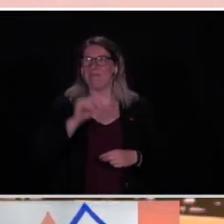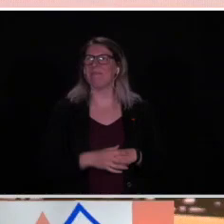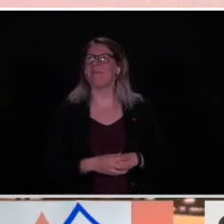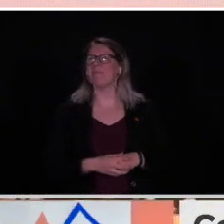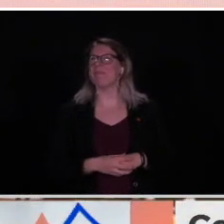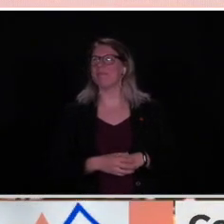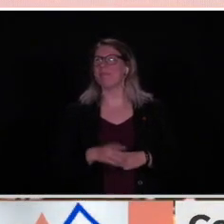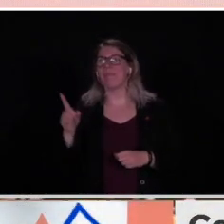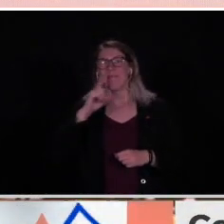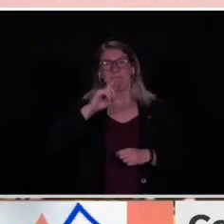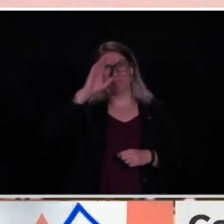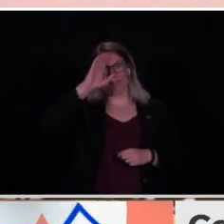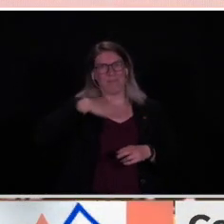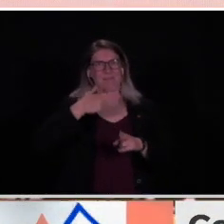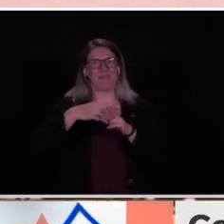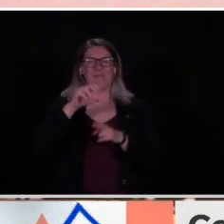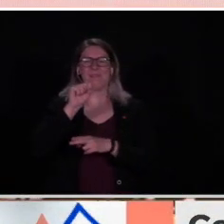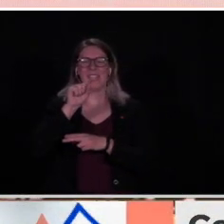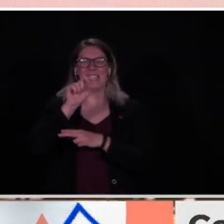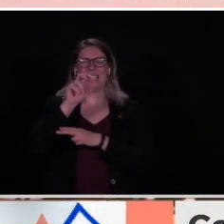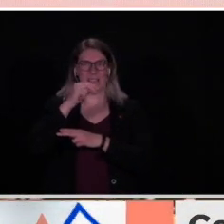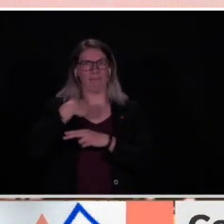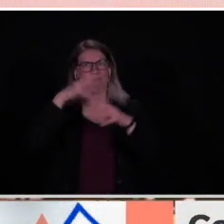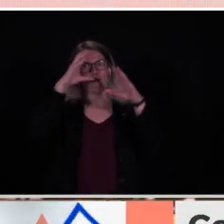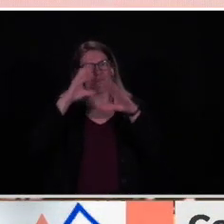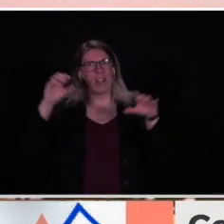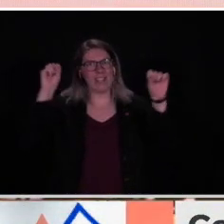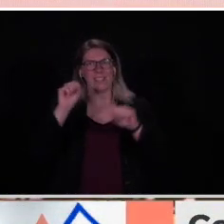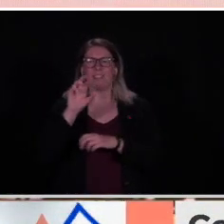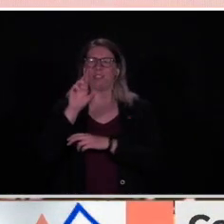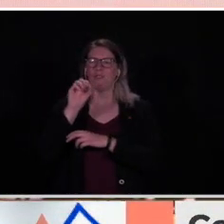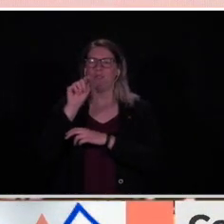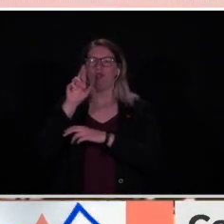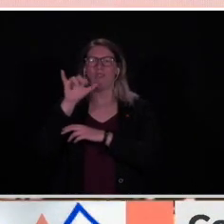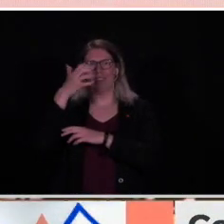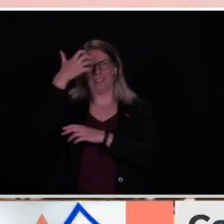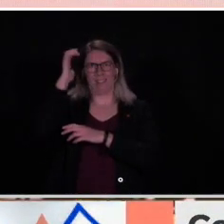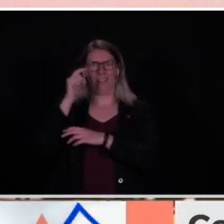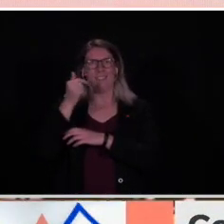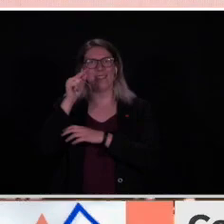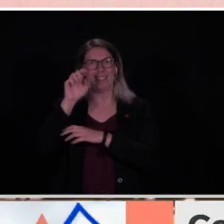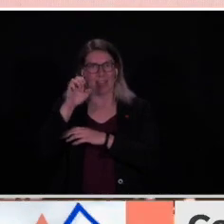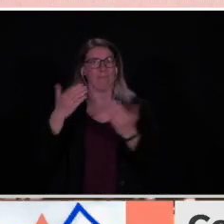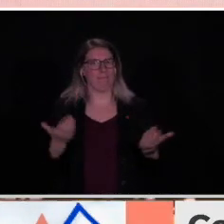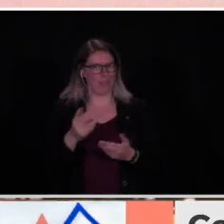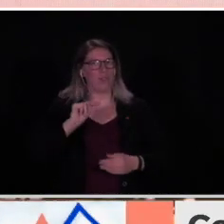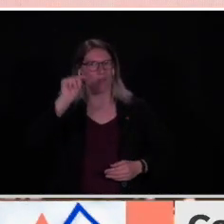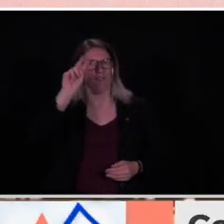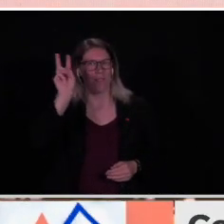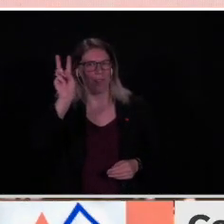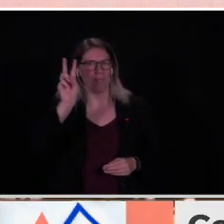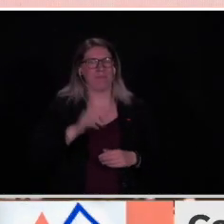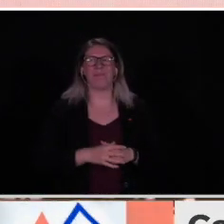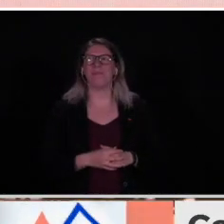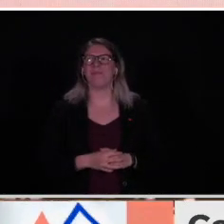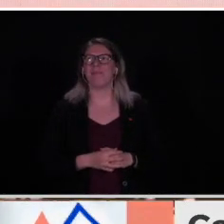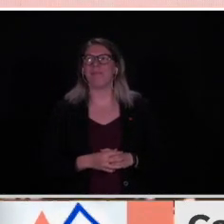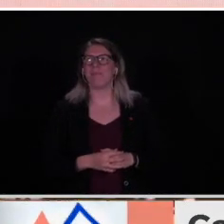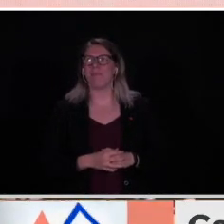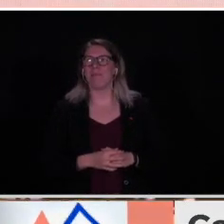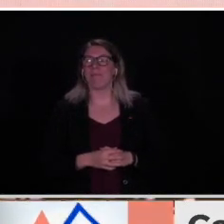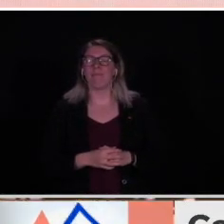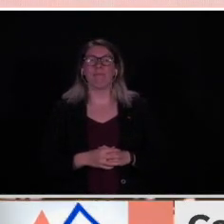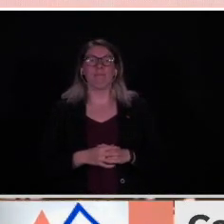Hi, my name is Stan Van Werkens, and I'm the president at the Rotary Club of Lionsgate in North Vancouver. Amid all the up and